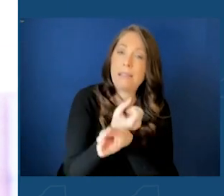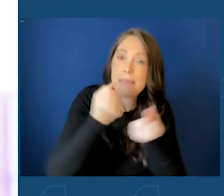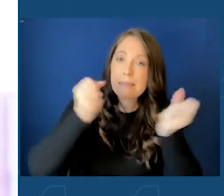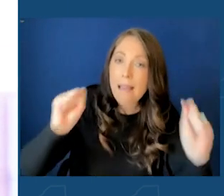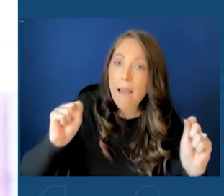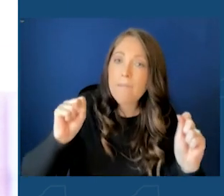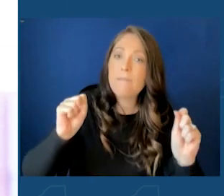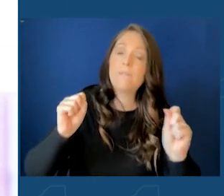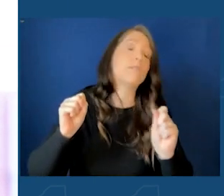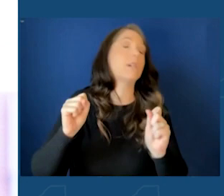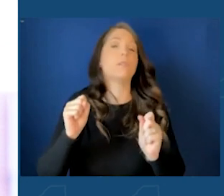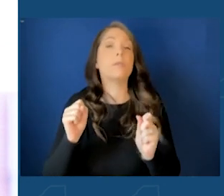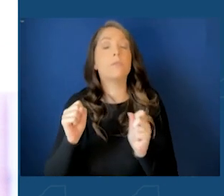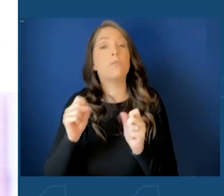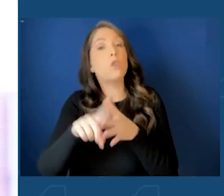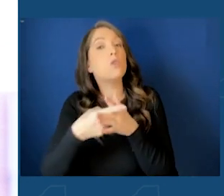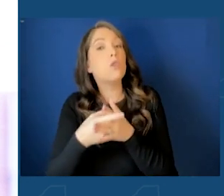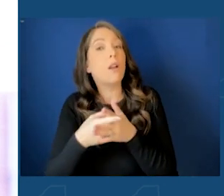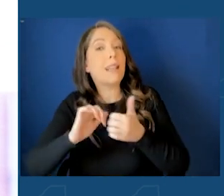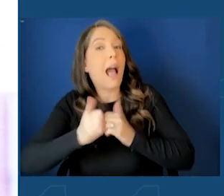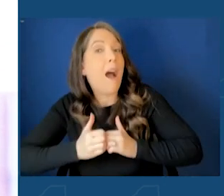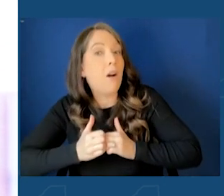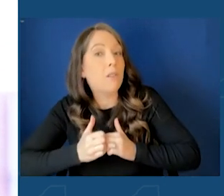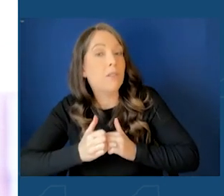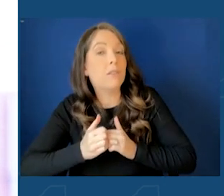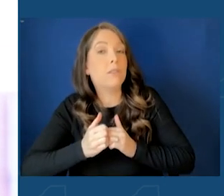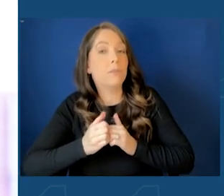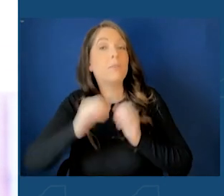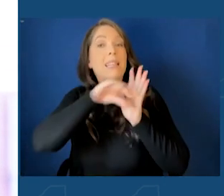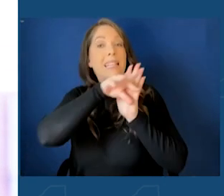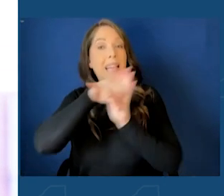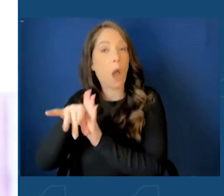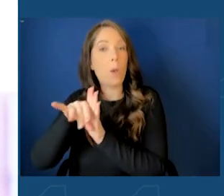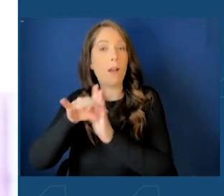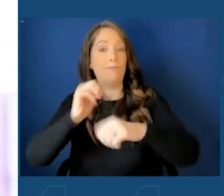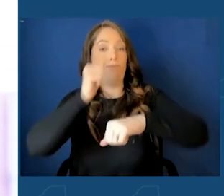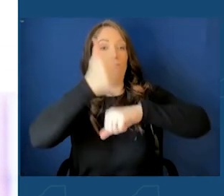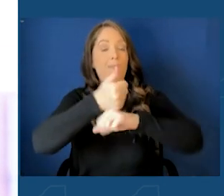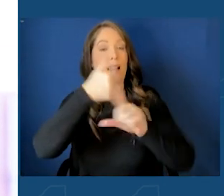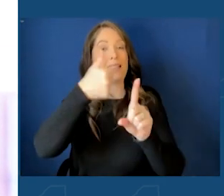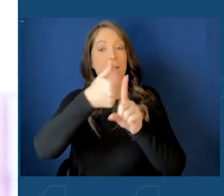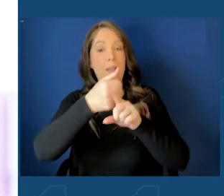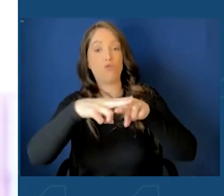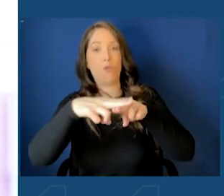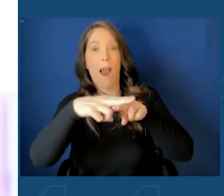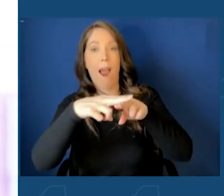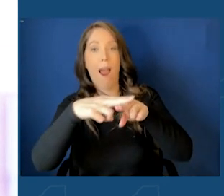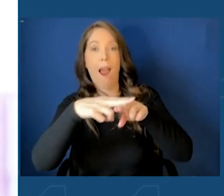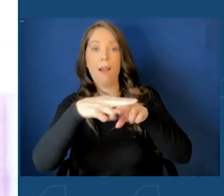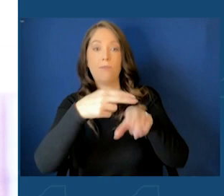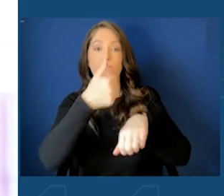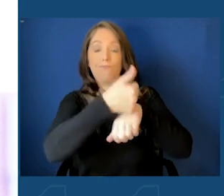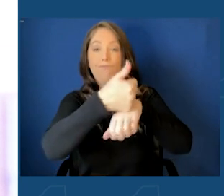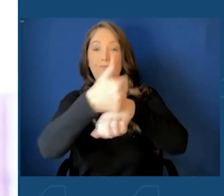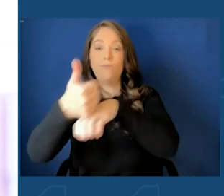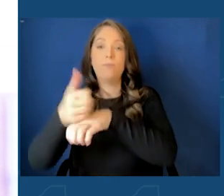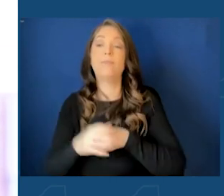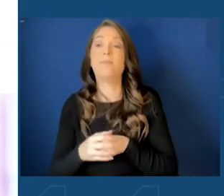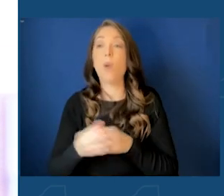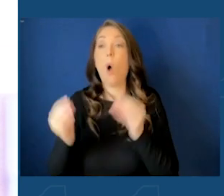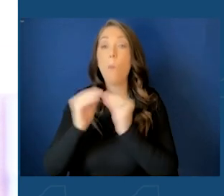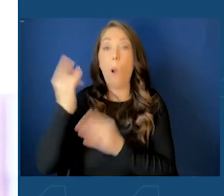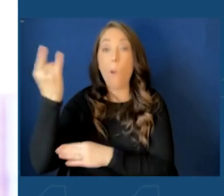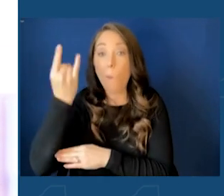it starts with putting trains and cameras right on the trains themselves. So I said we have more Wi-Fi stations, more